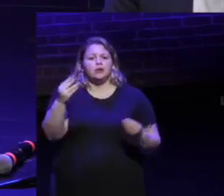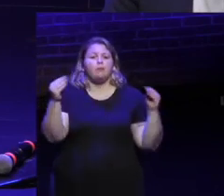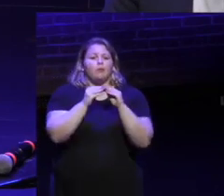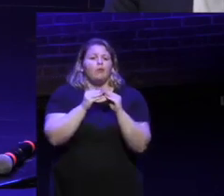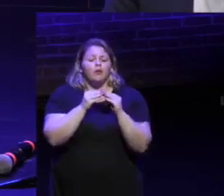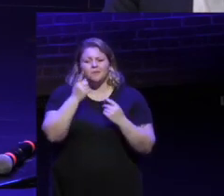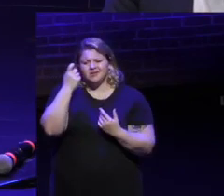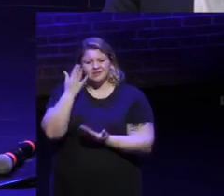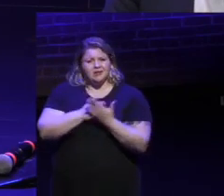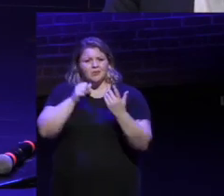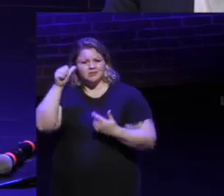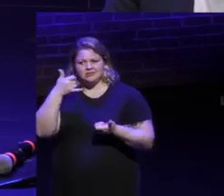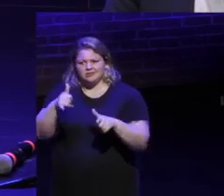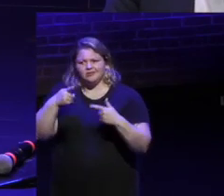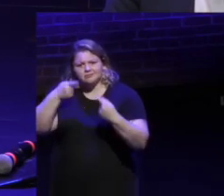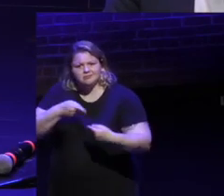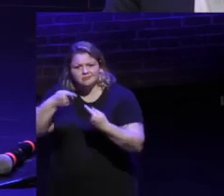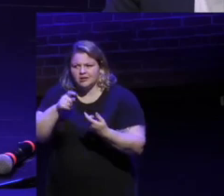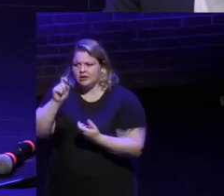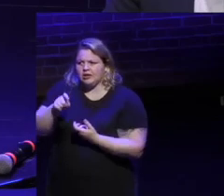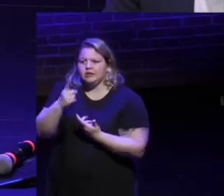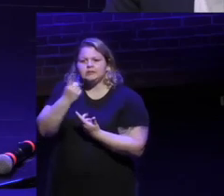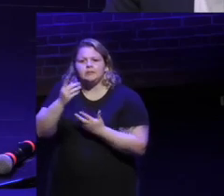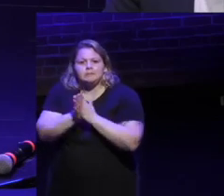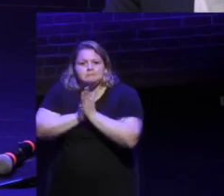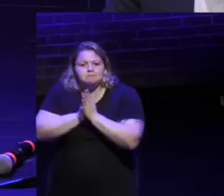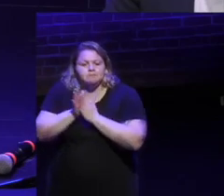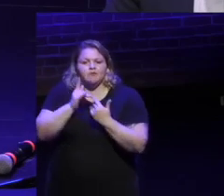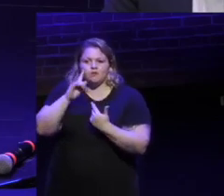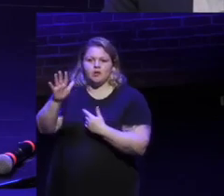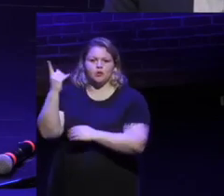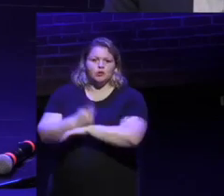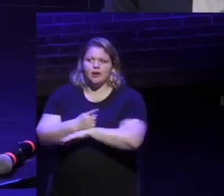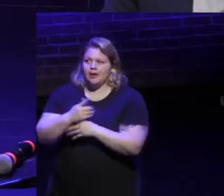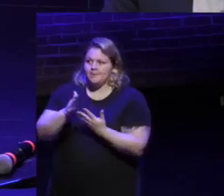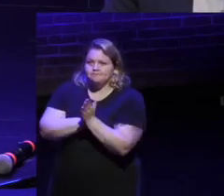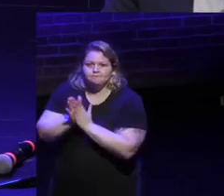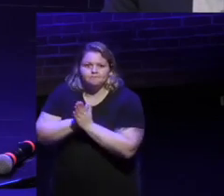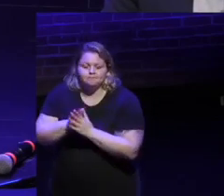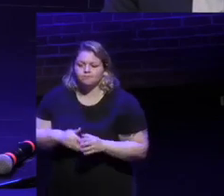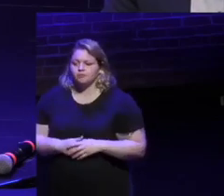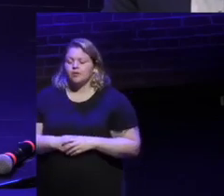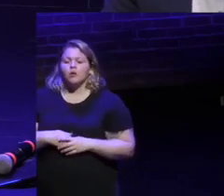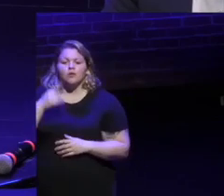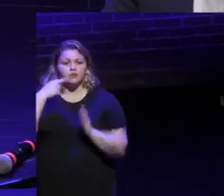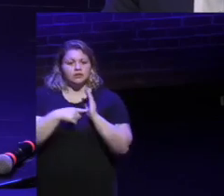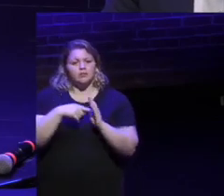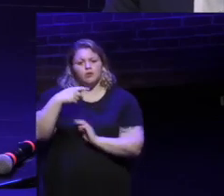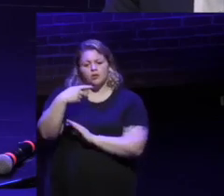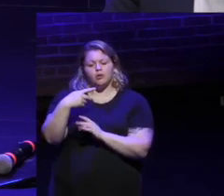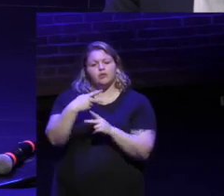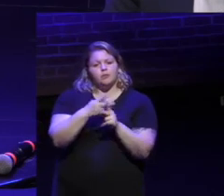day. This morning I was in Springfield and I met with folks at the Performance Project,